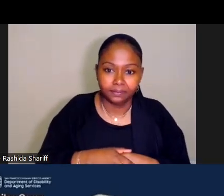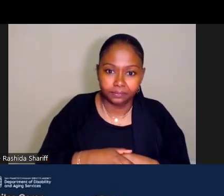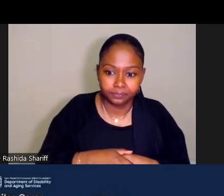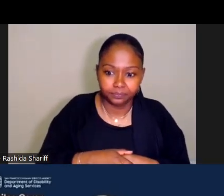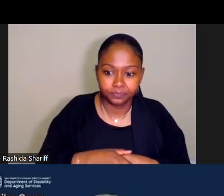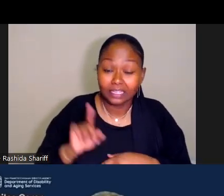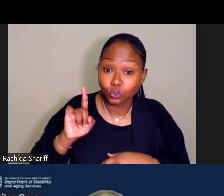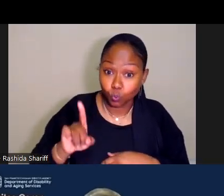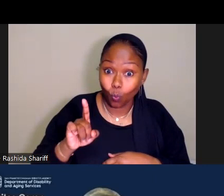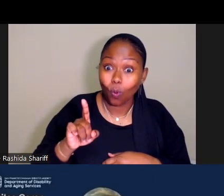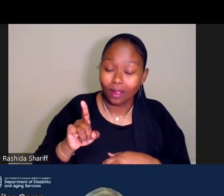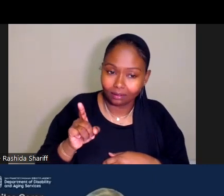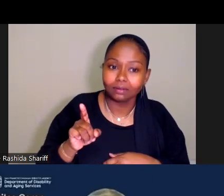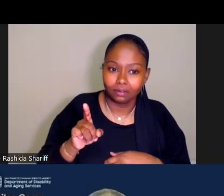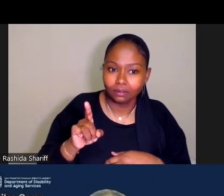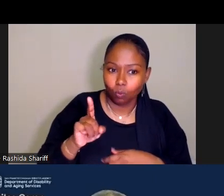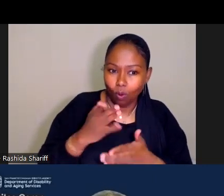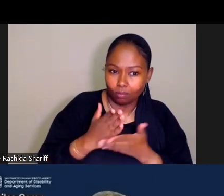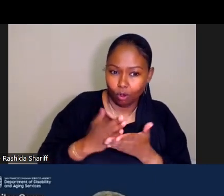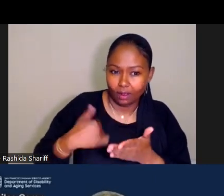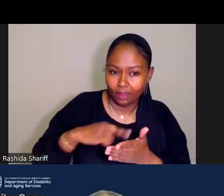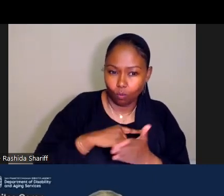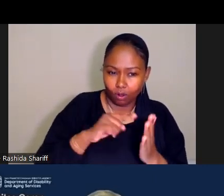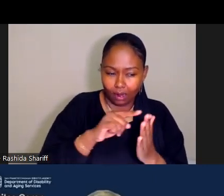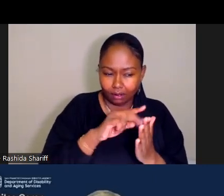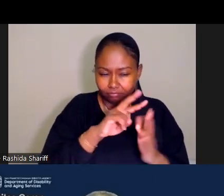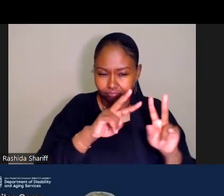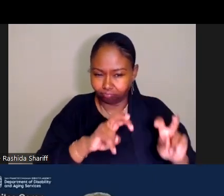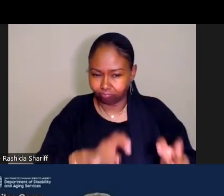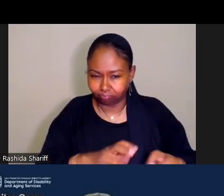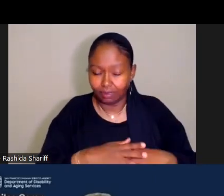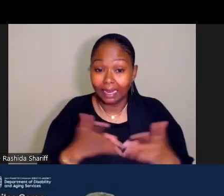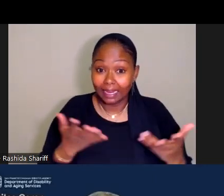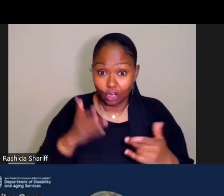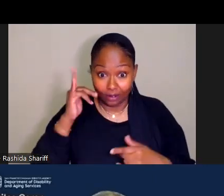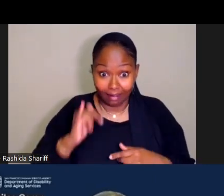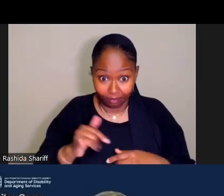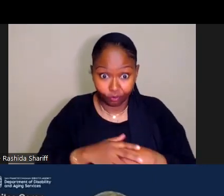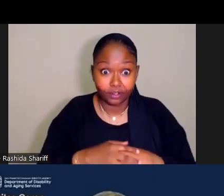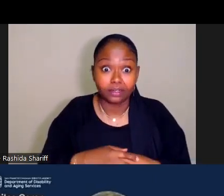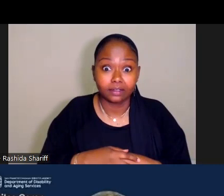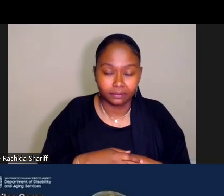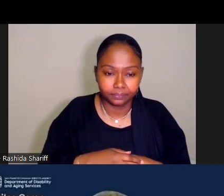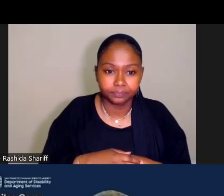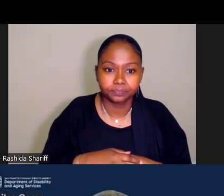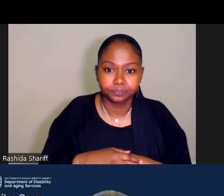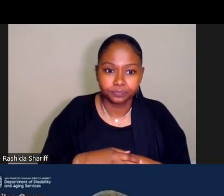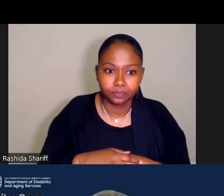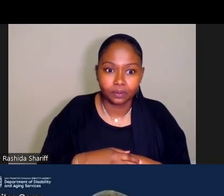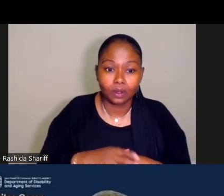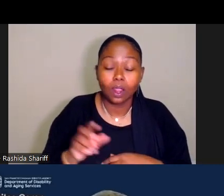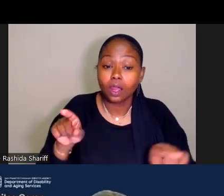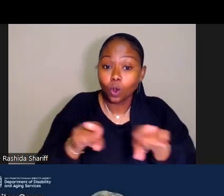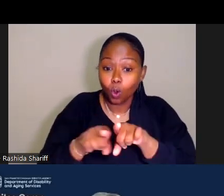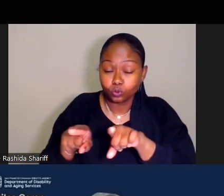areas that is being explored, not only federally, but here in California. And also interventions when the estate,